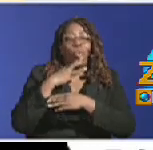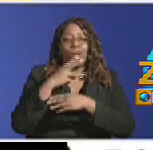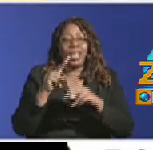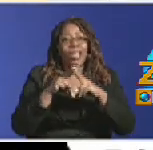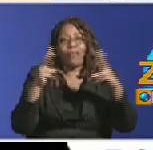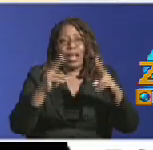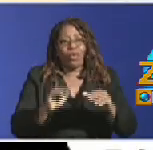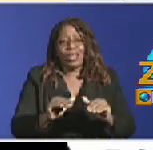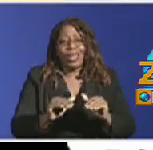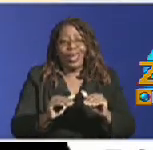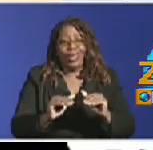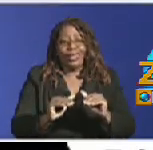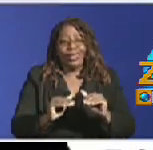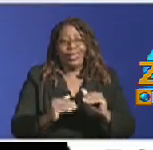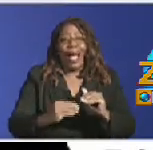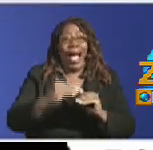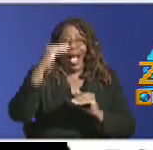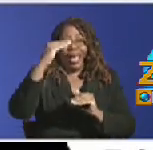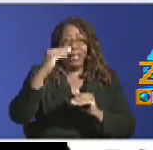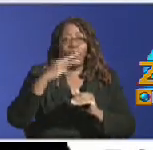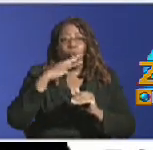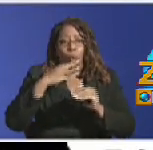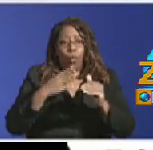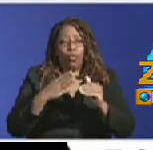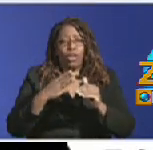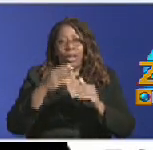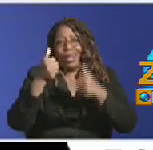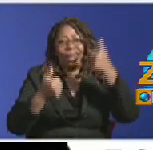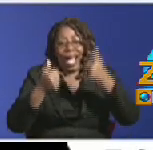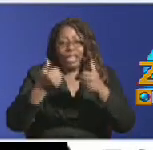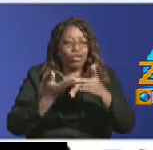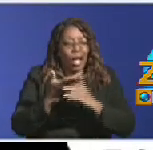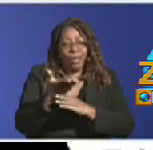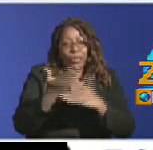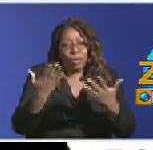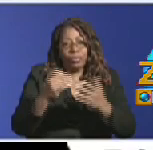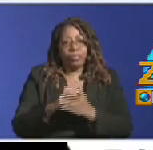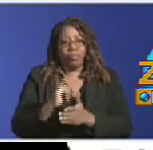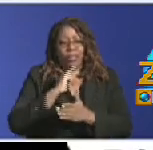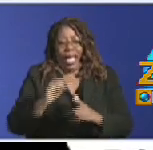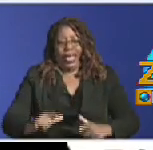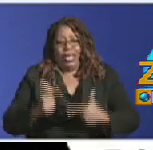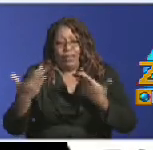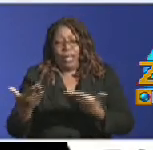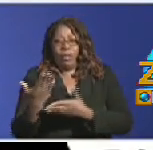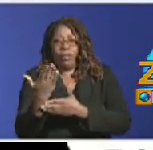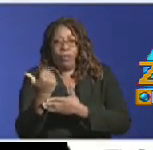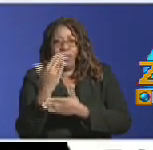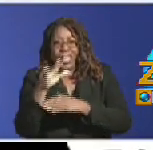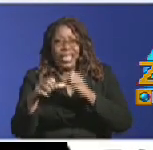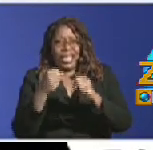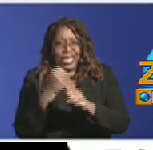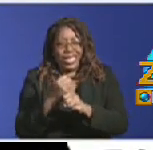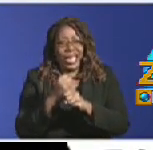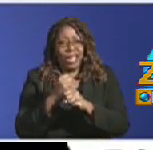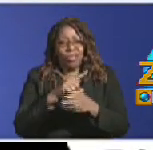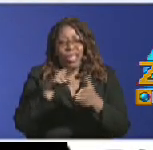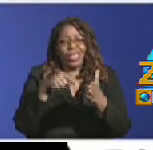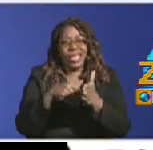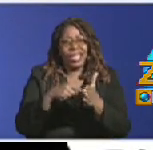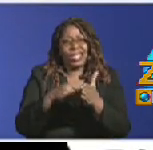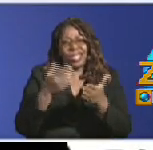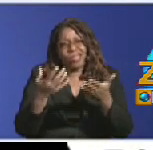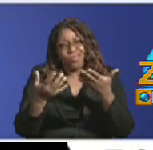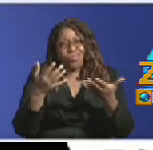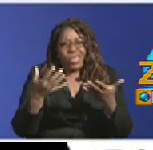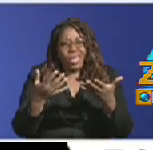too high for their vehicles to go through. So I've been in this area now about 15 years. This is